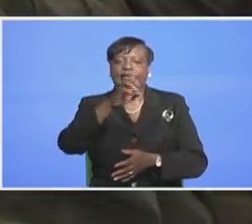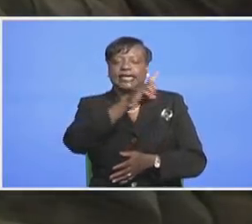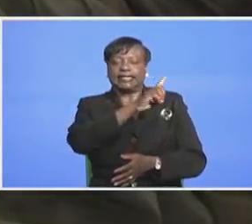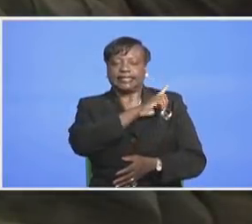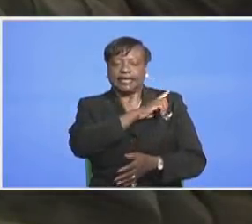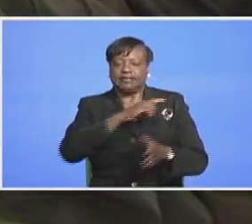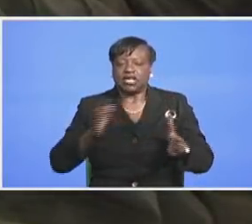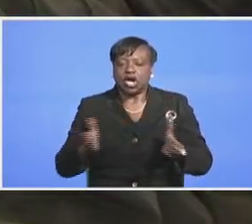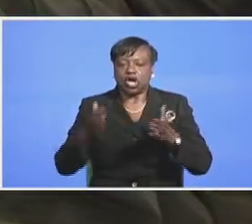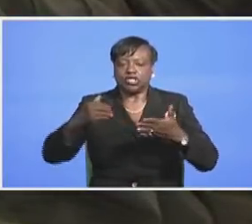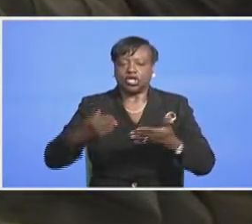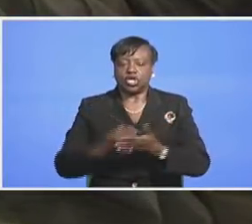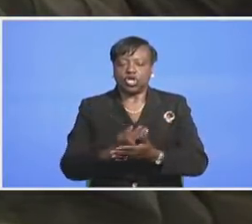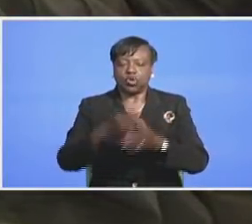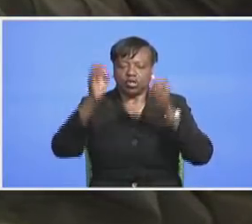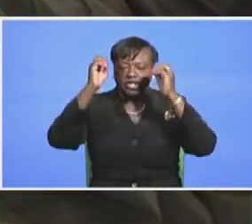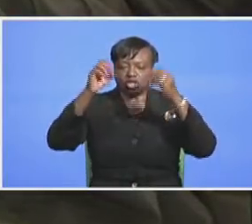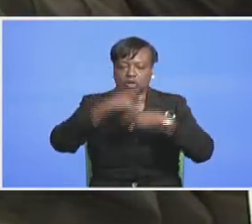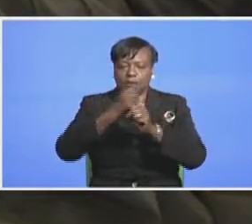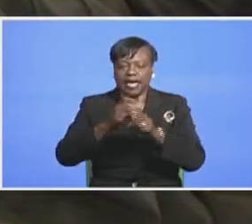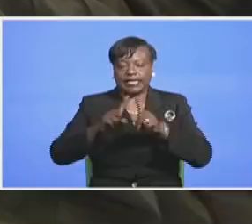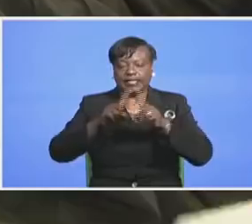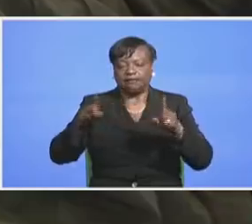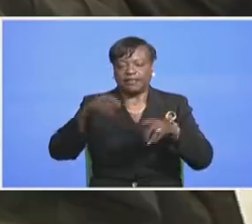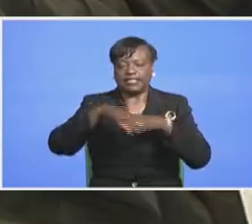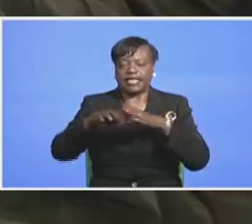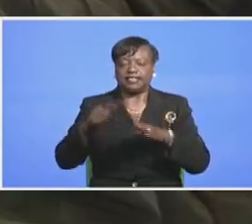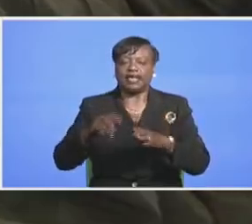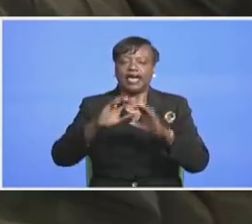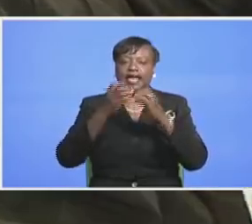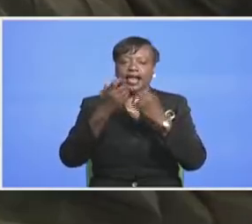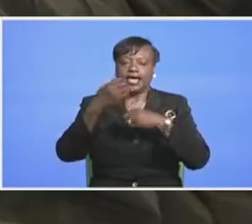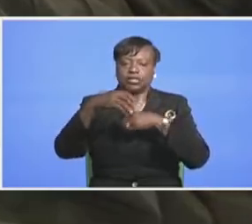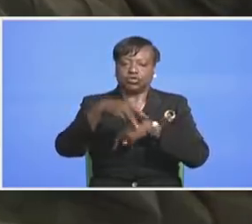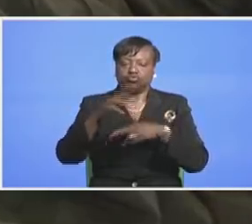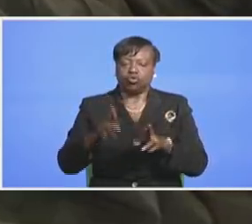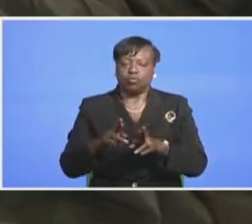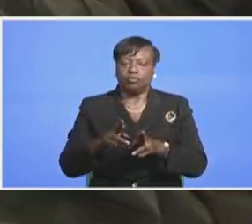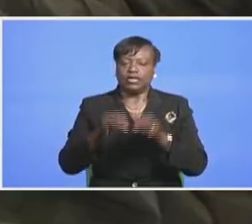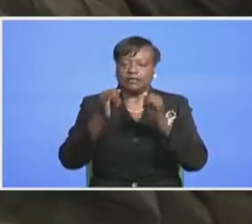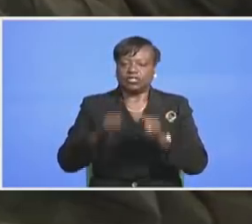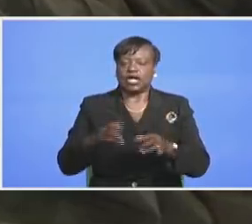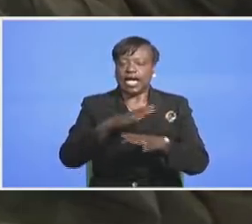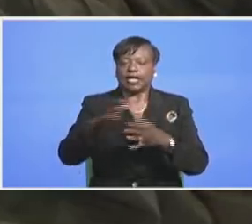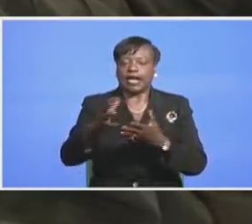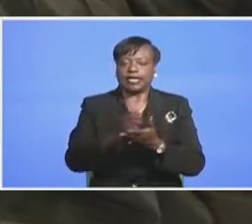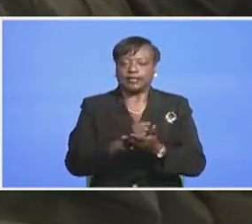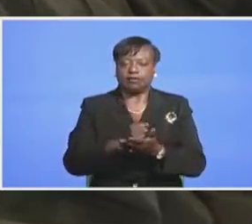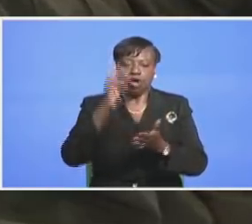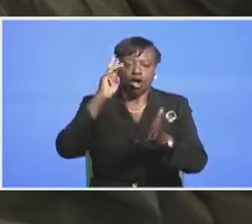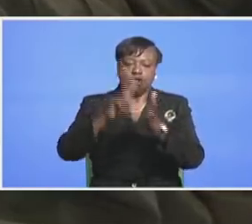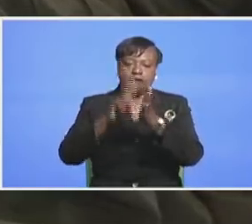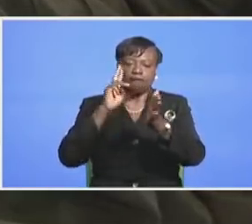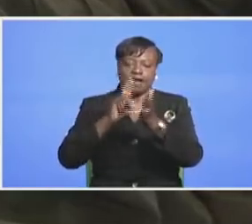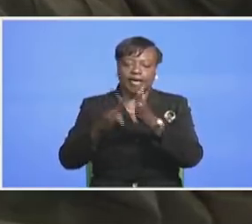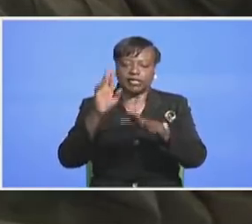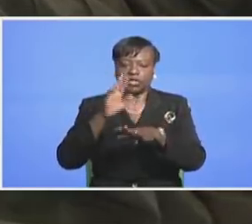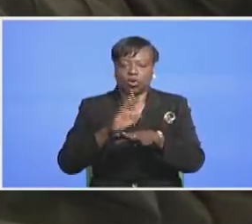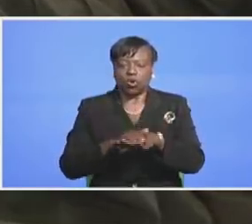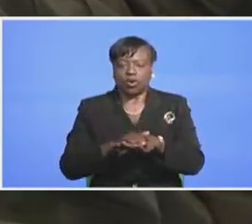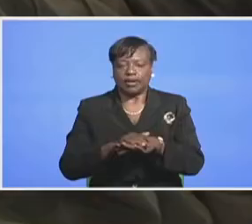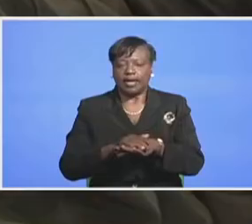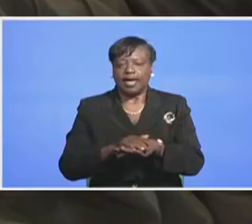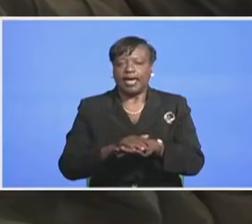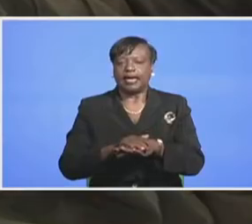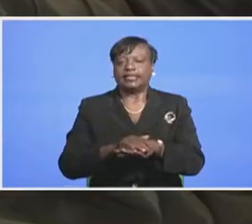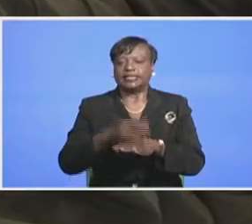new teachers to make a difference in the classroom, both individually and collectively. Reflect upon and take seriously the